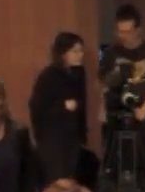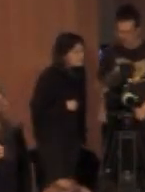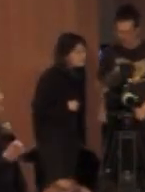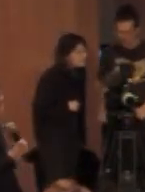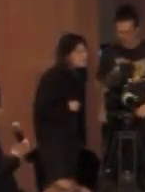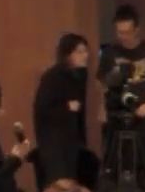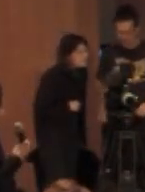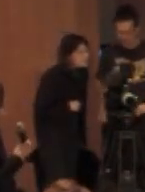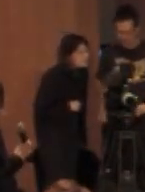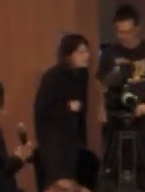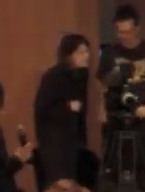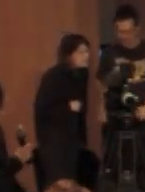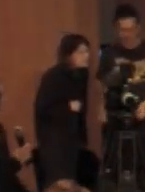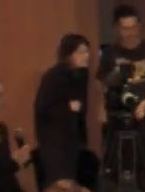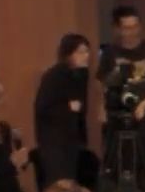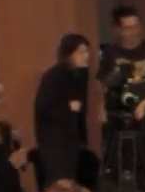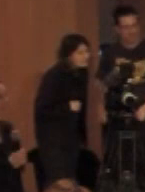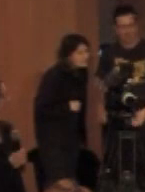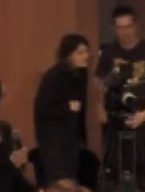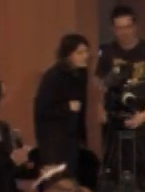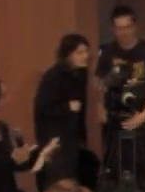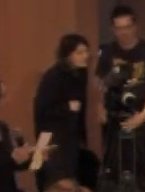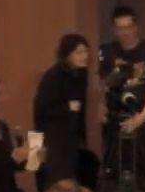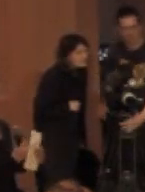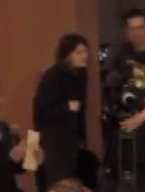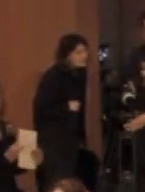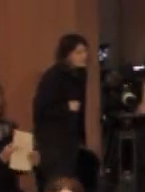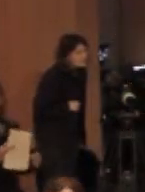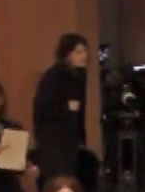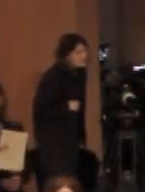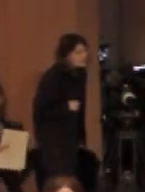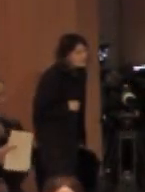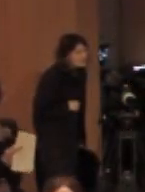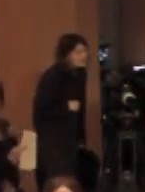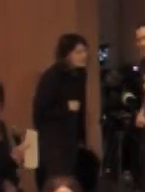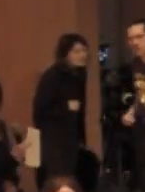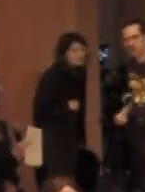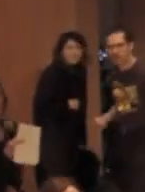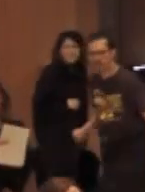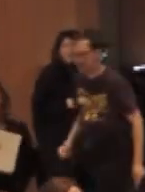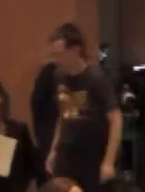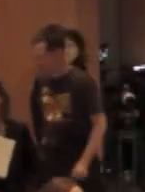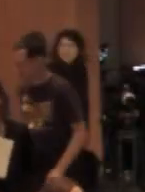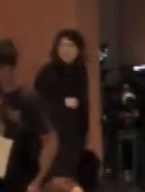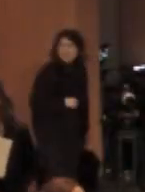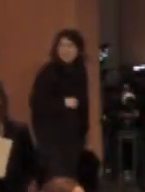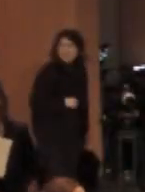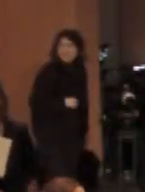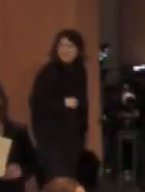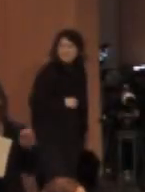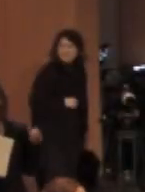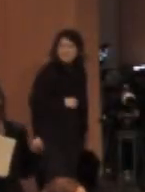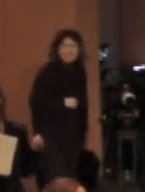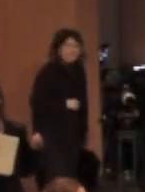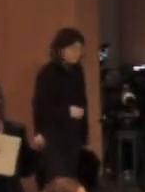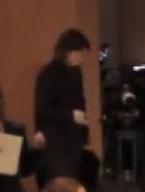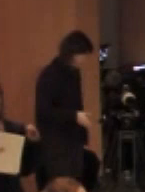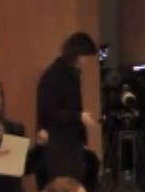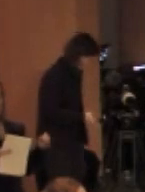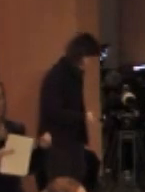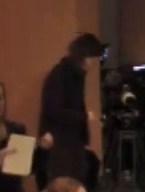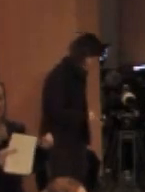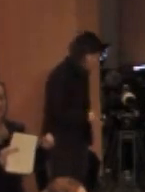well I mean it like that some some of them are still with us actually we did want to dedicate this